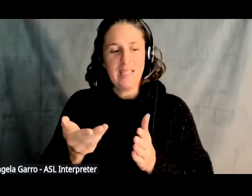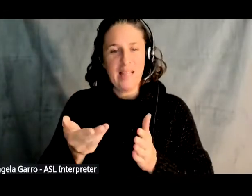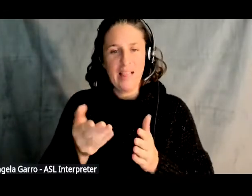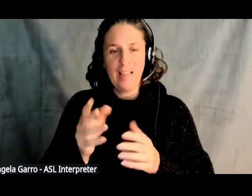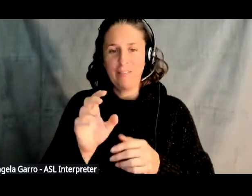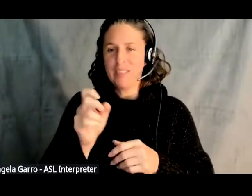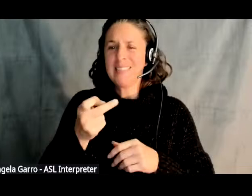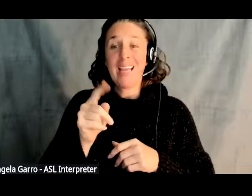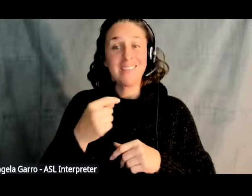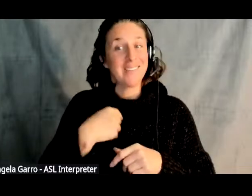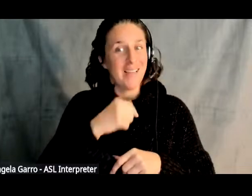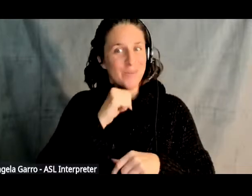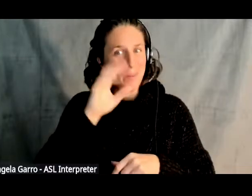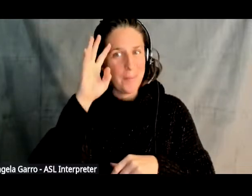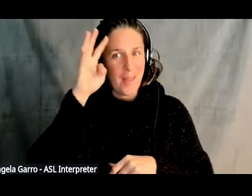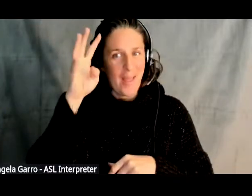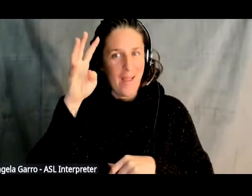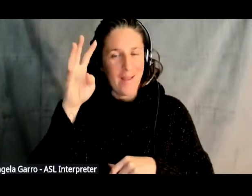don't make it up, but that's fine.